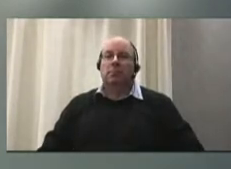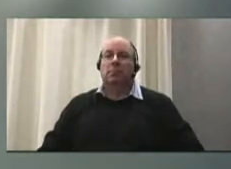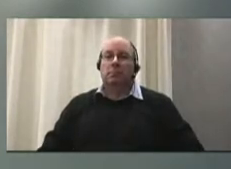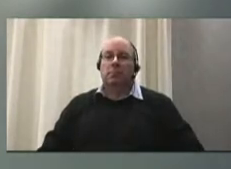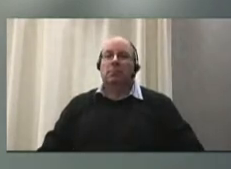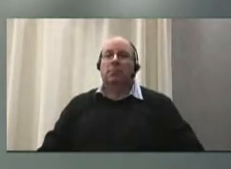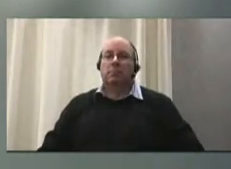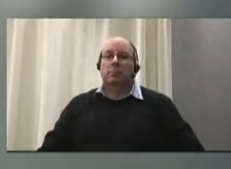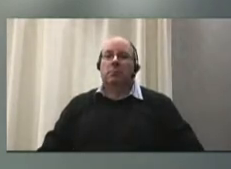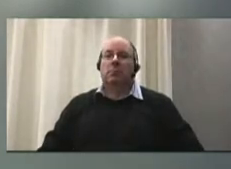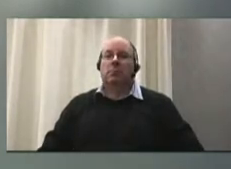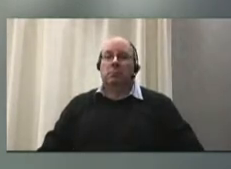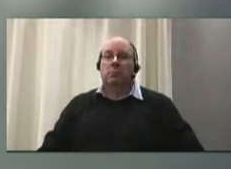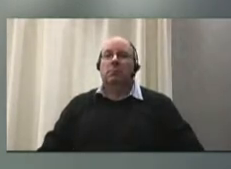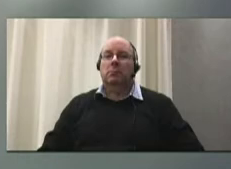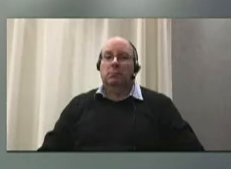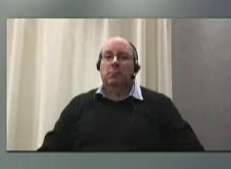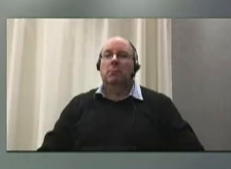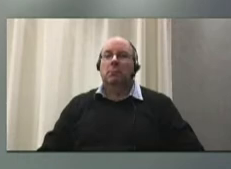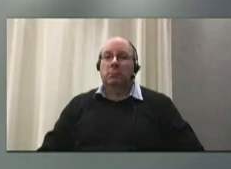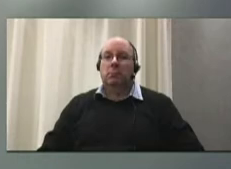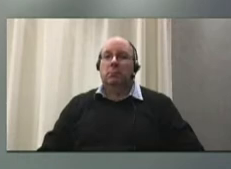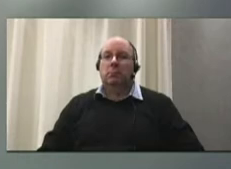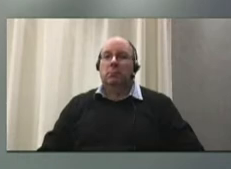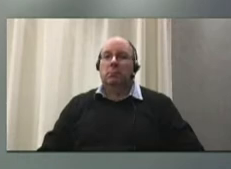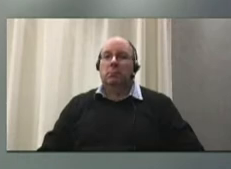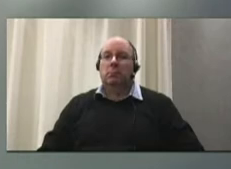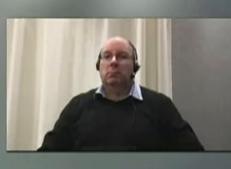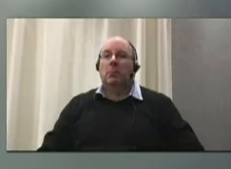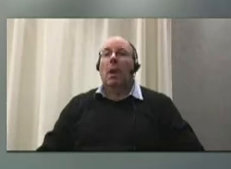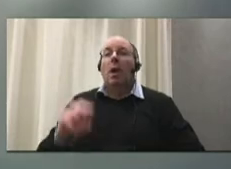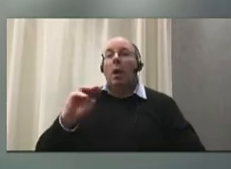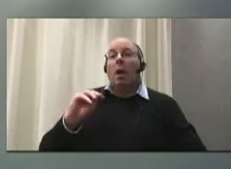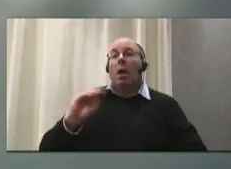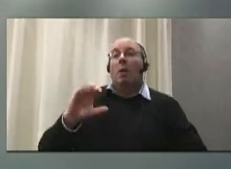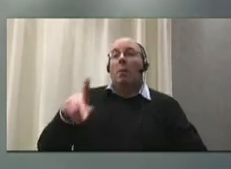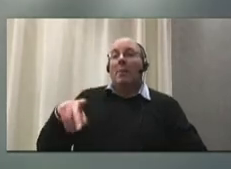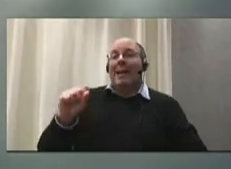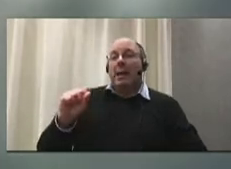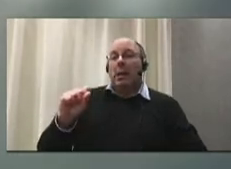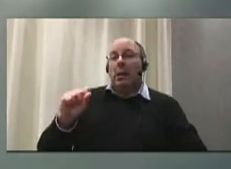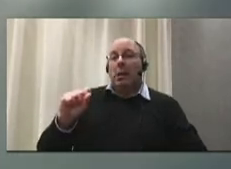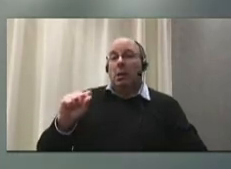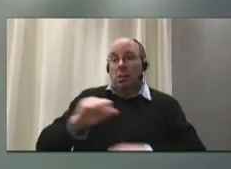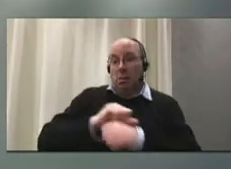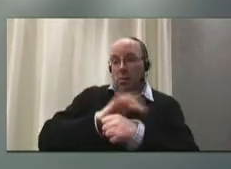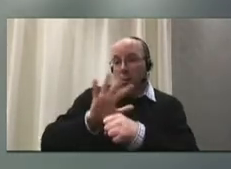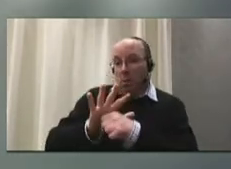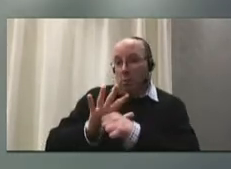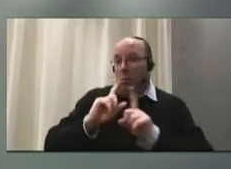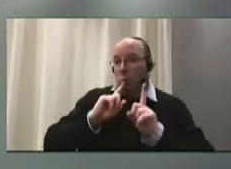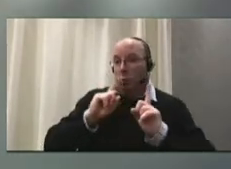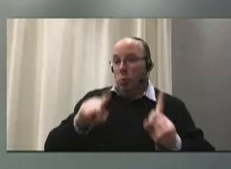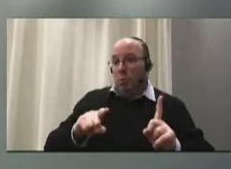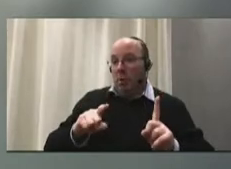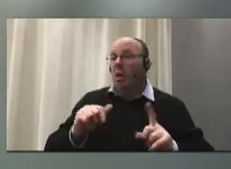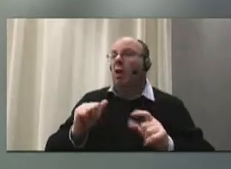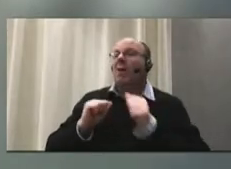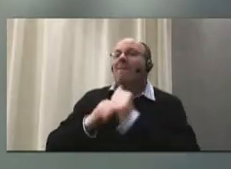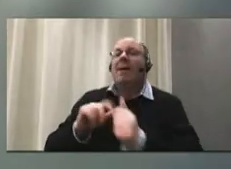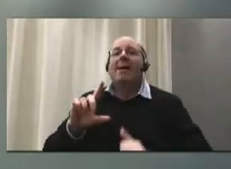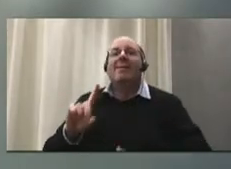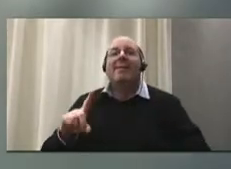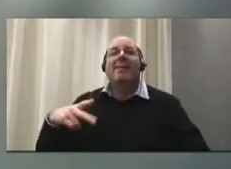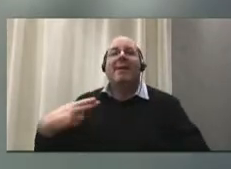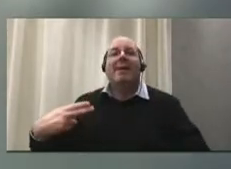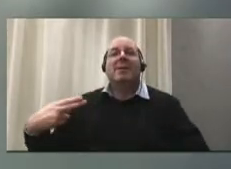for COVID response with DHHS. But recently, there were articles from the